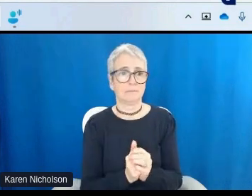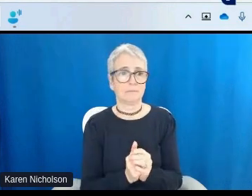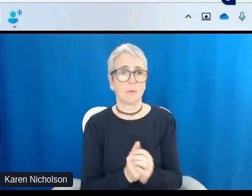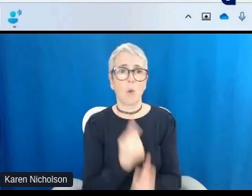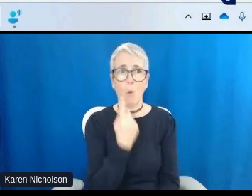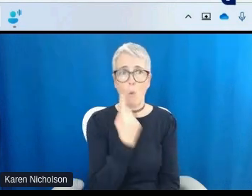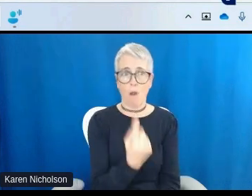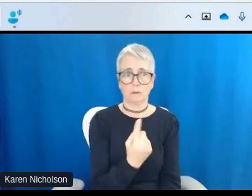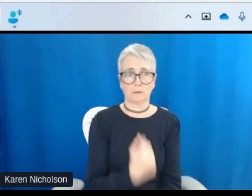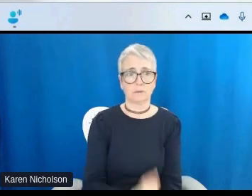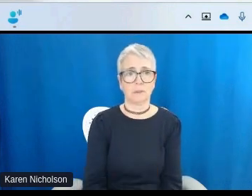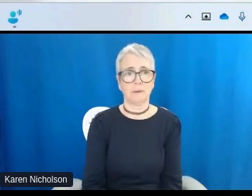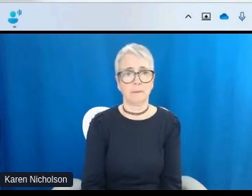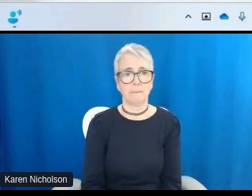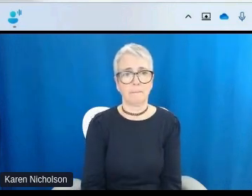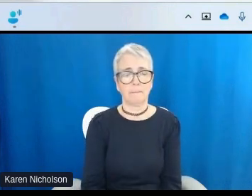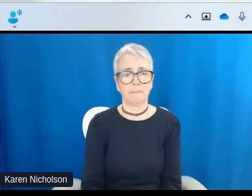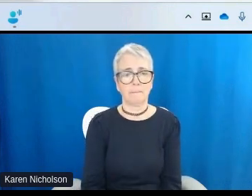1.